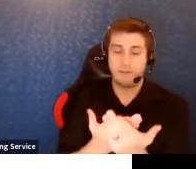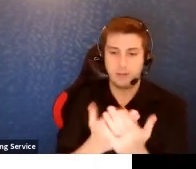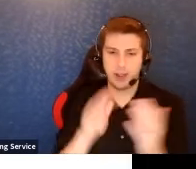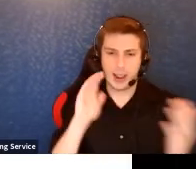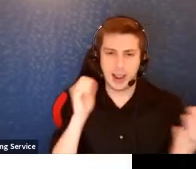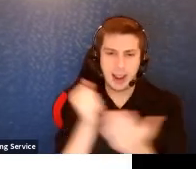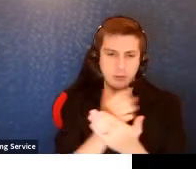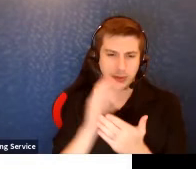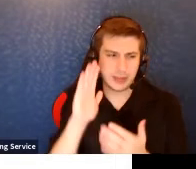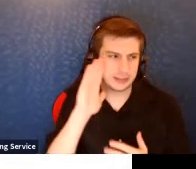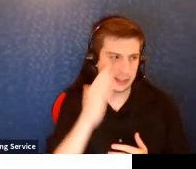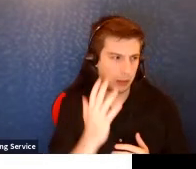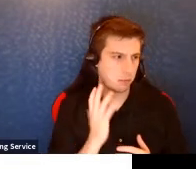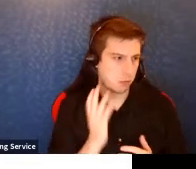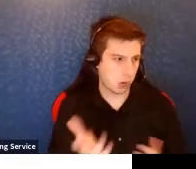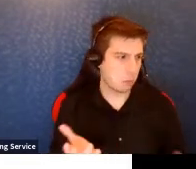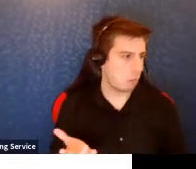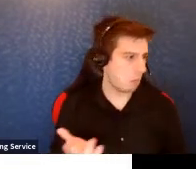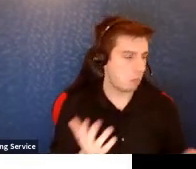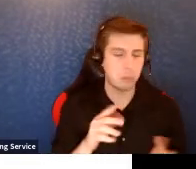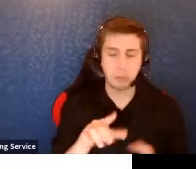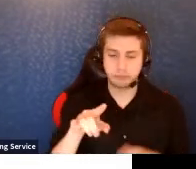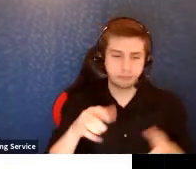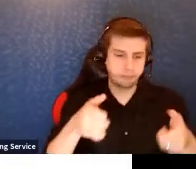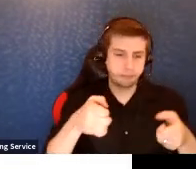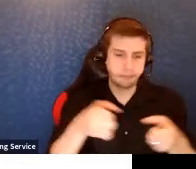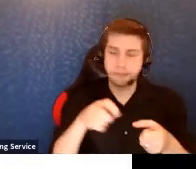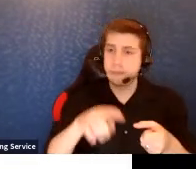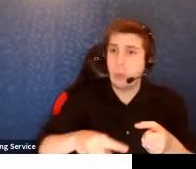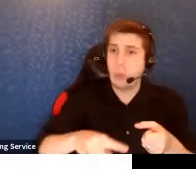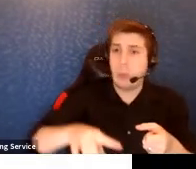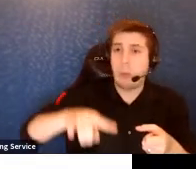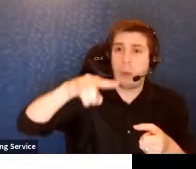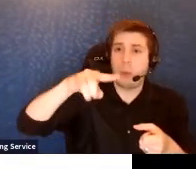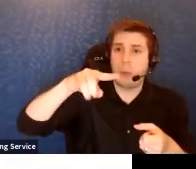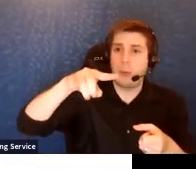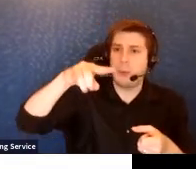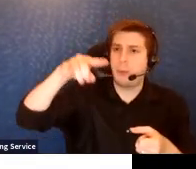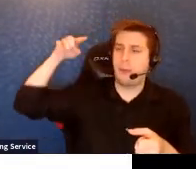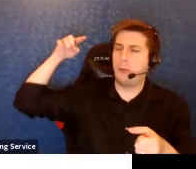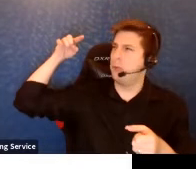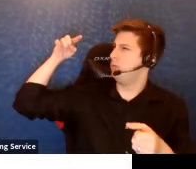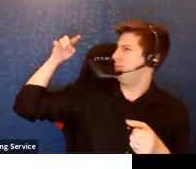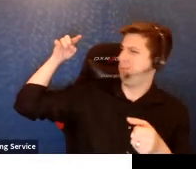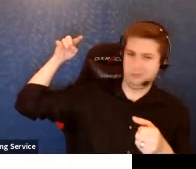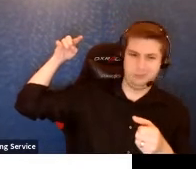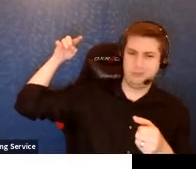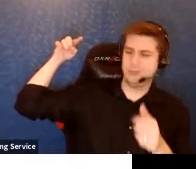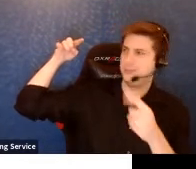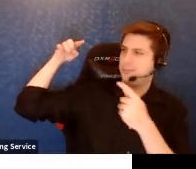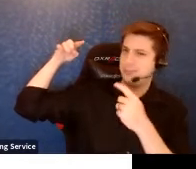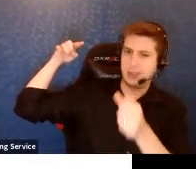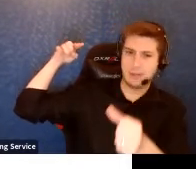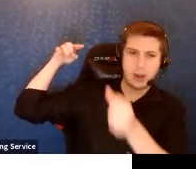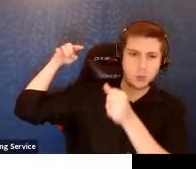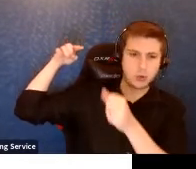seemed fine until we actually took off, and then our drone started flying backwards. Our fixed-wing aircraft had